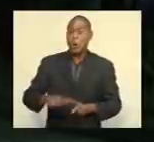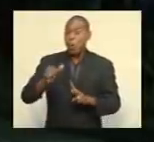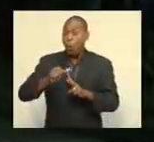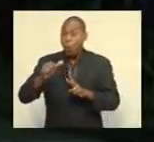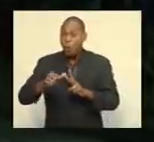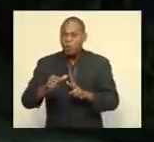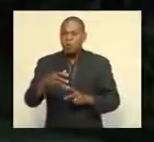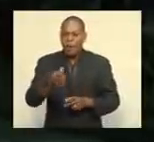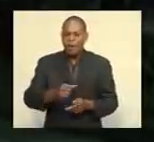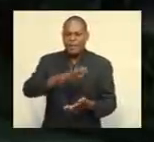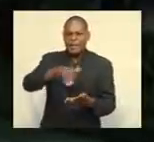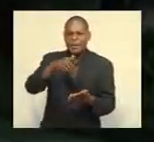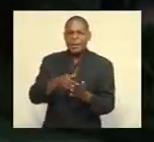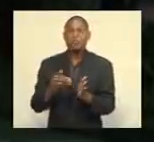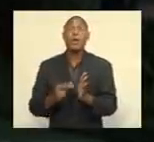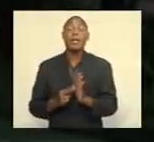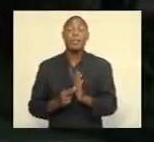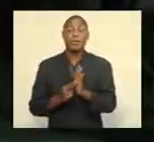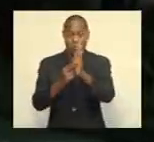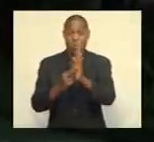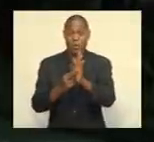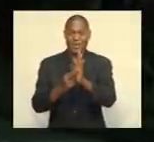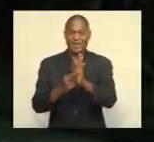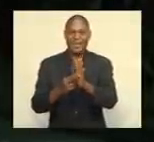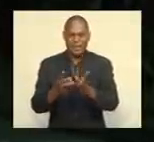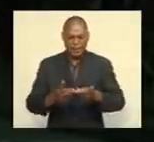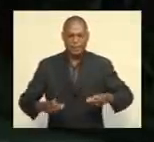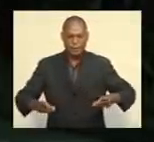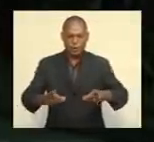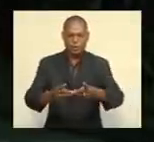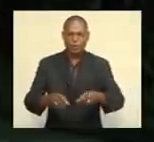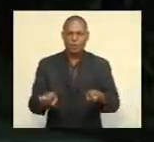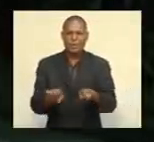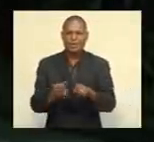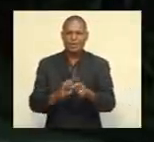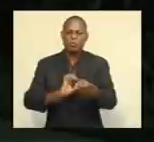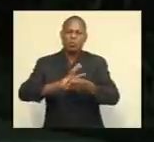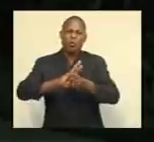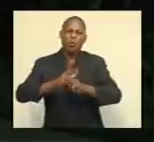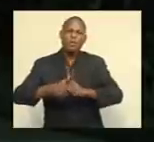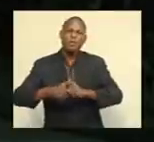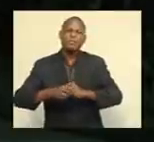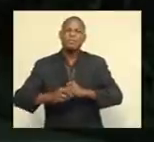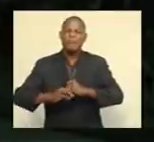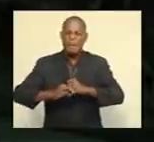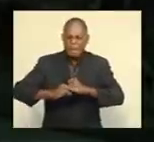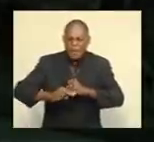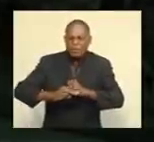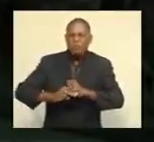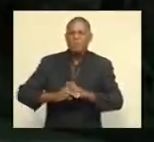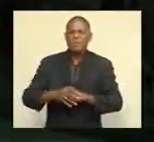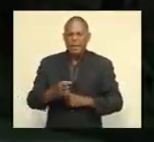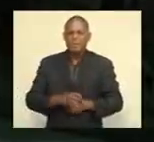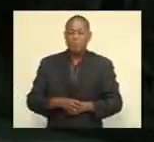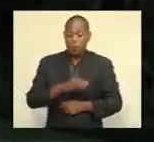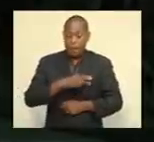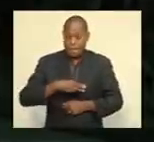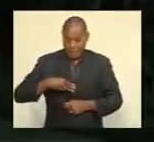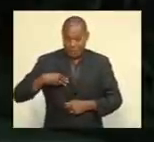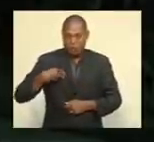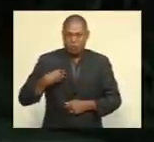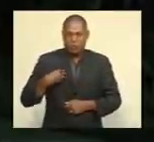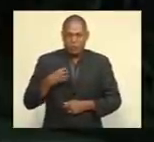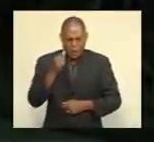in the Central and the Northern Division. This will be done in accordance to COVID-safe measures to ensure the ministry is able to identify